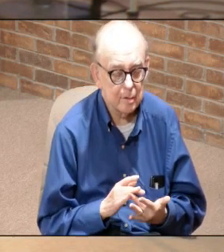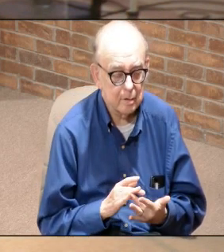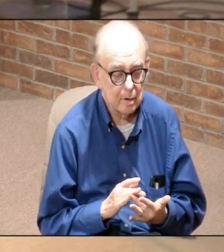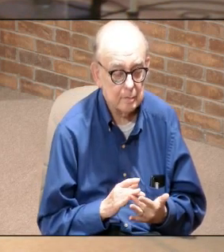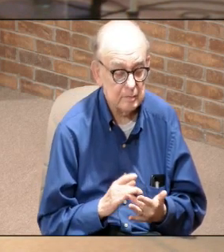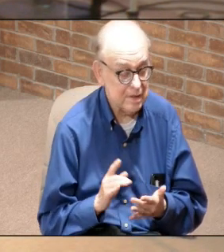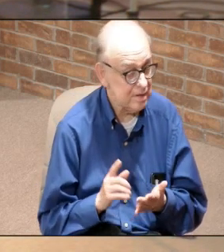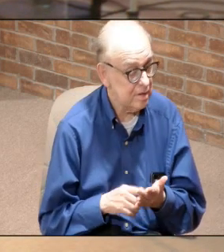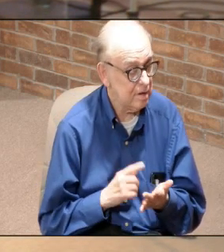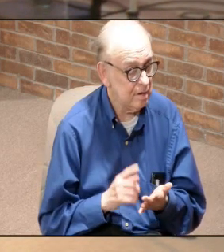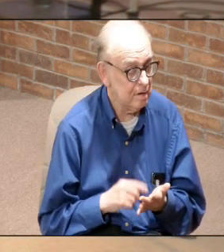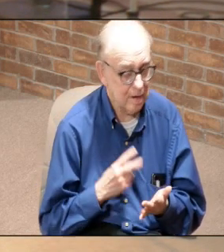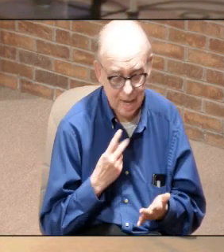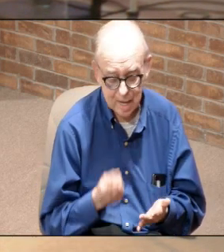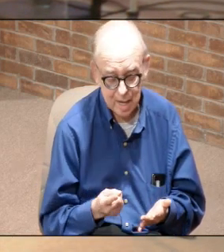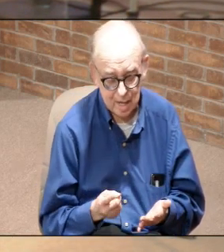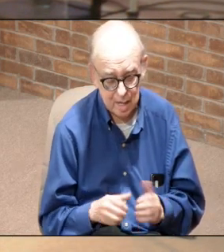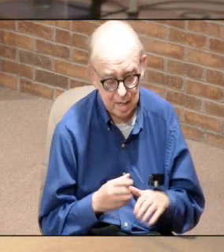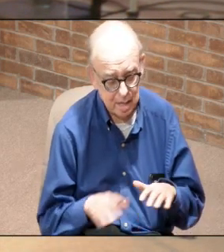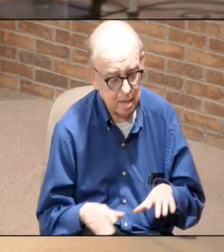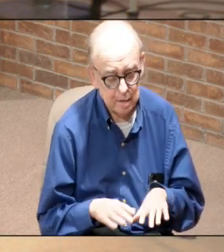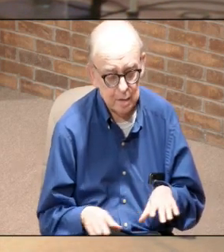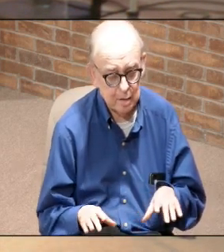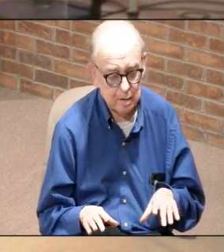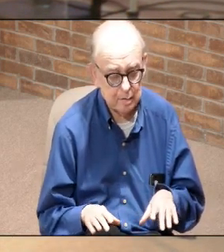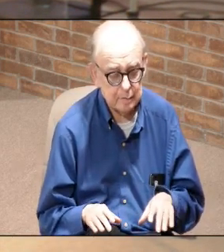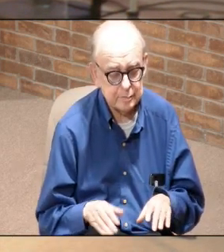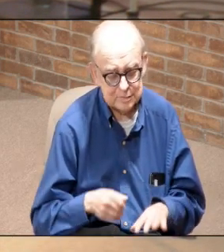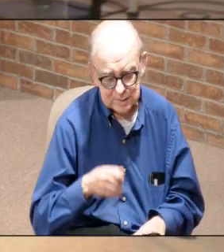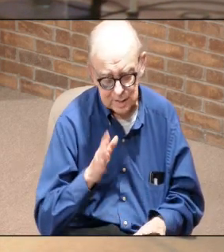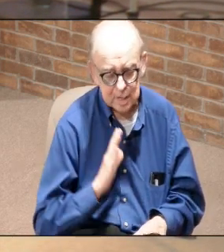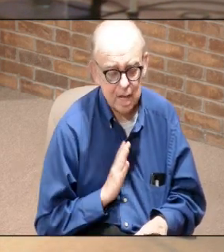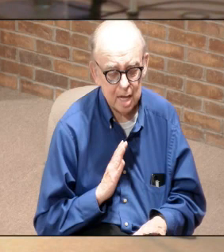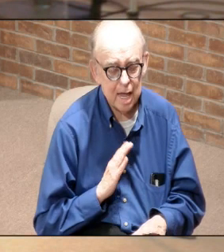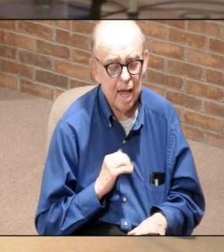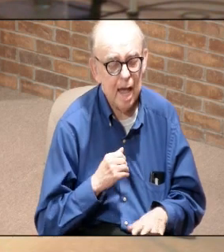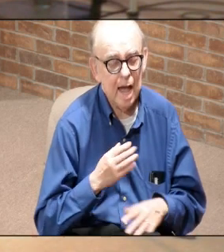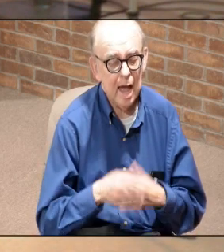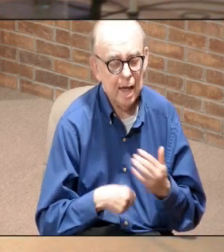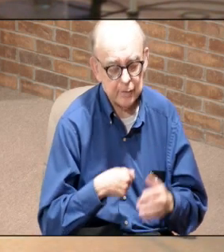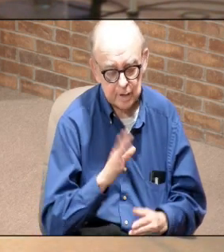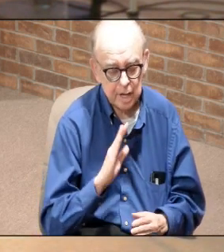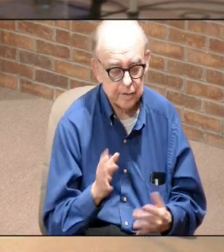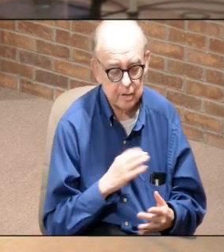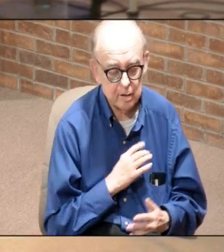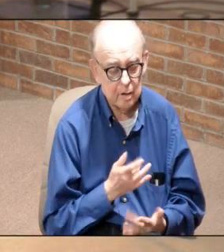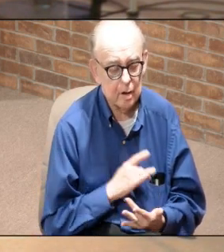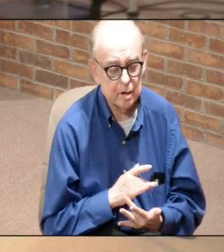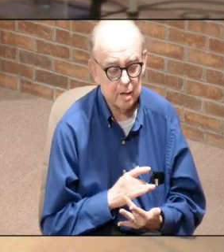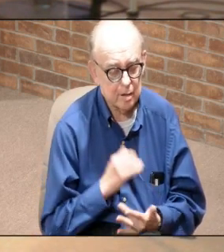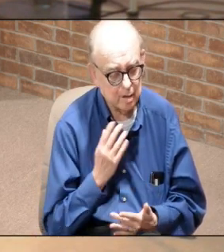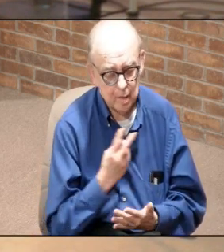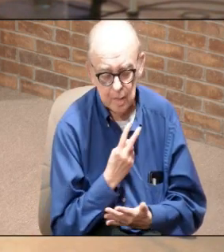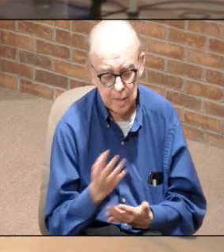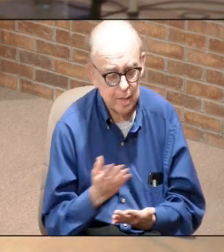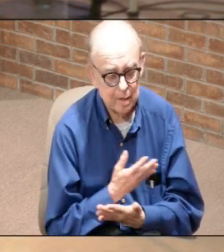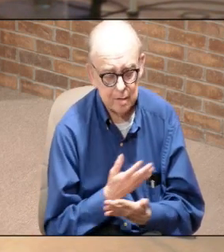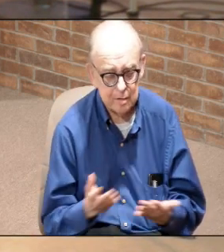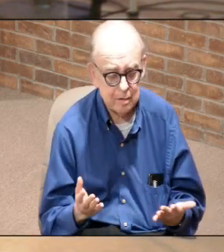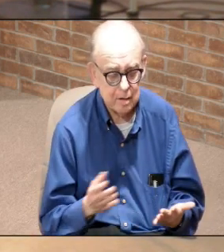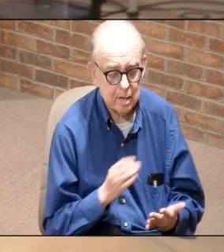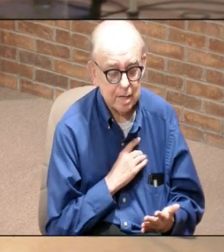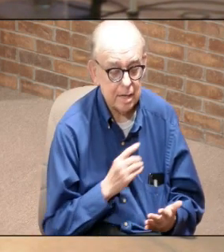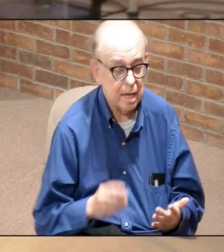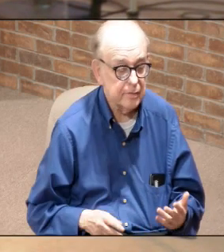And sometimes you say, well, how could he be a man after God's own heart? And look at all the things that he did. He's